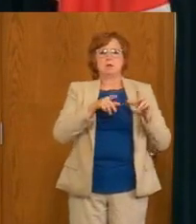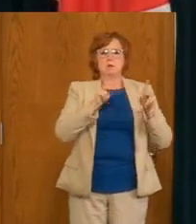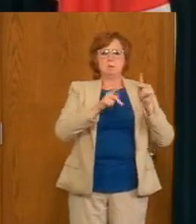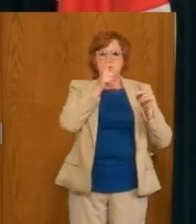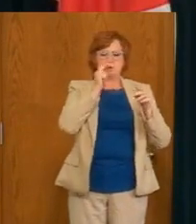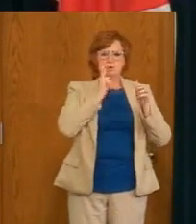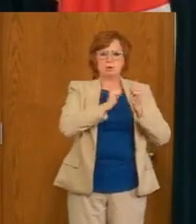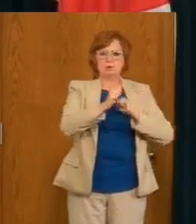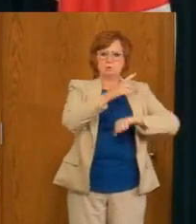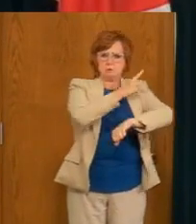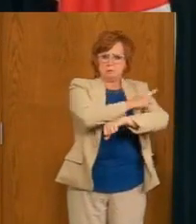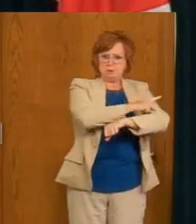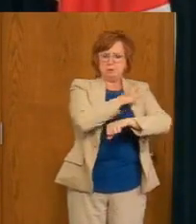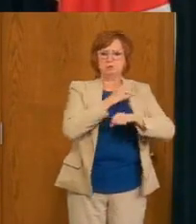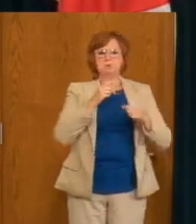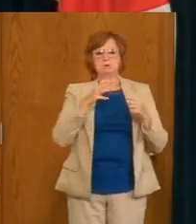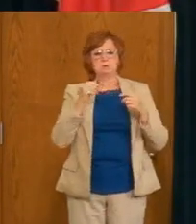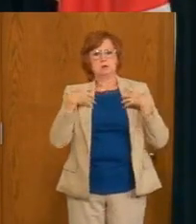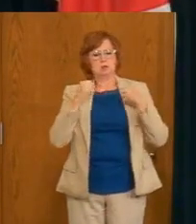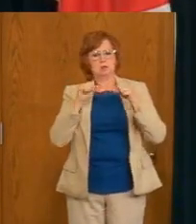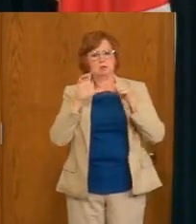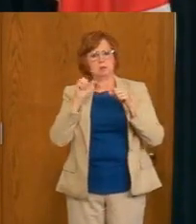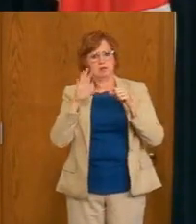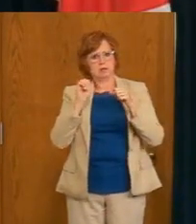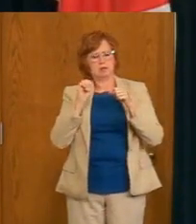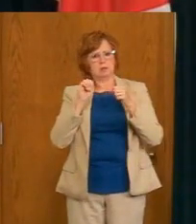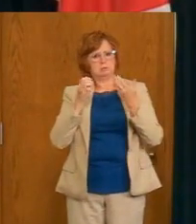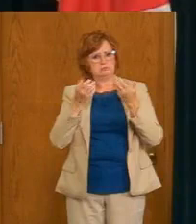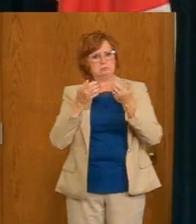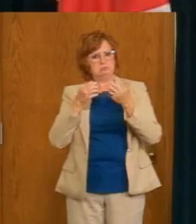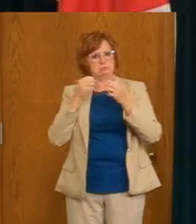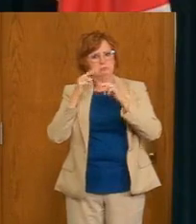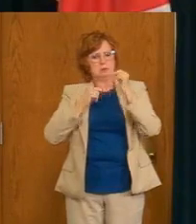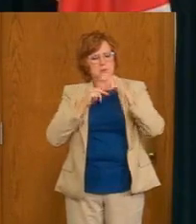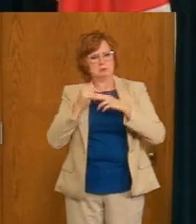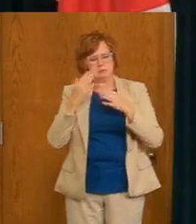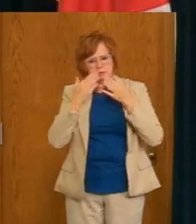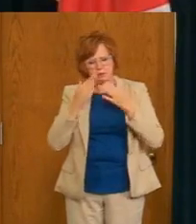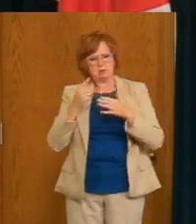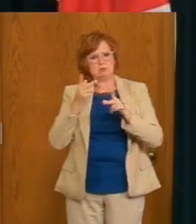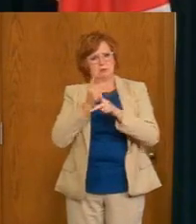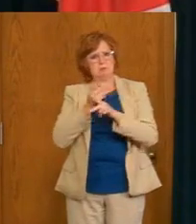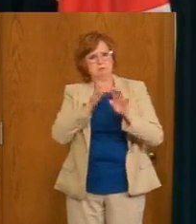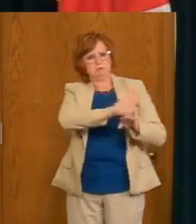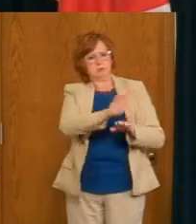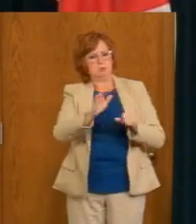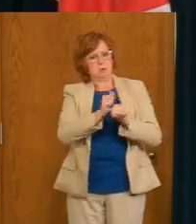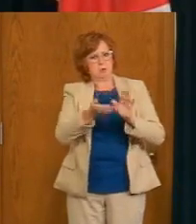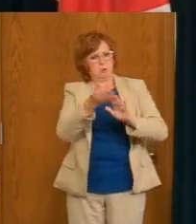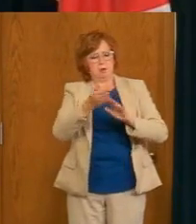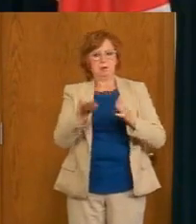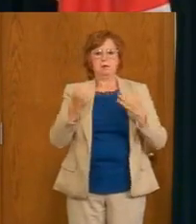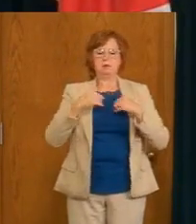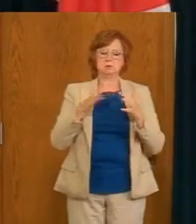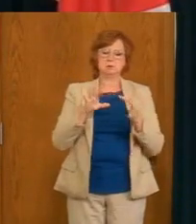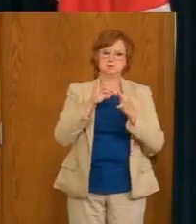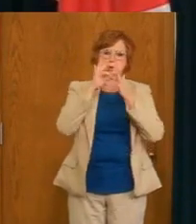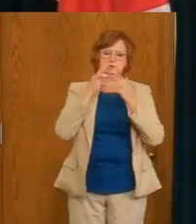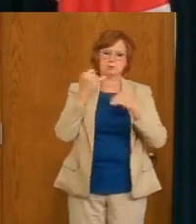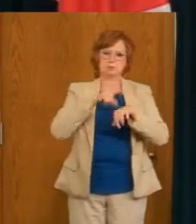of our communities running and running very well. It's appreciated. And I especially want to take this opportunity to thank Dr.